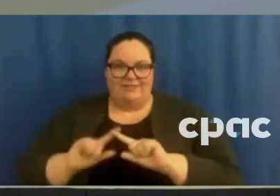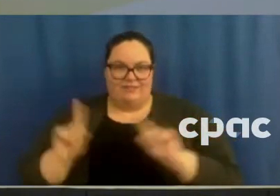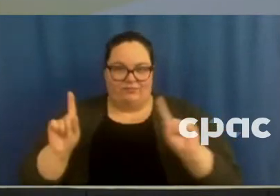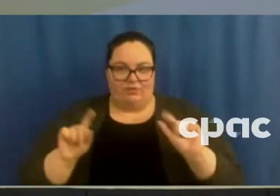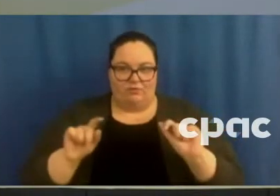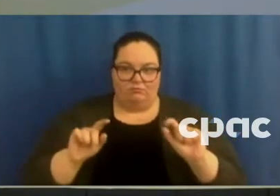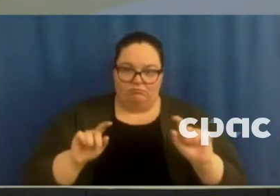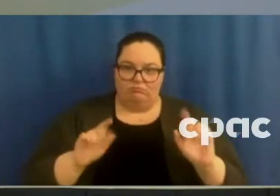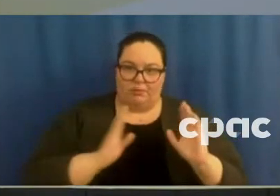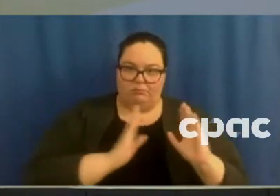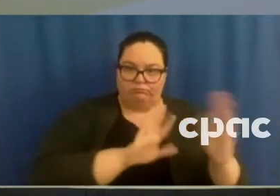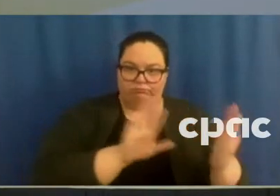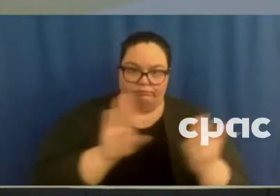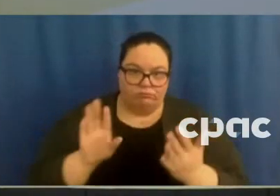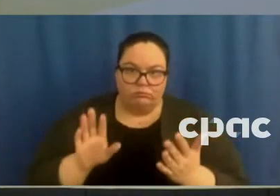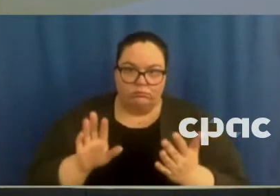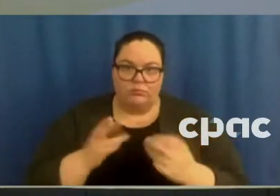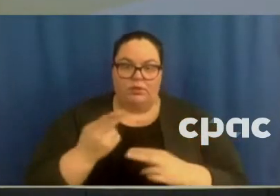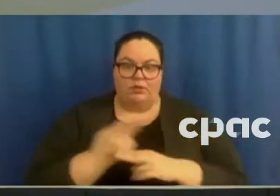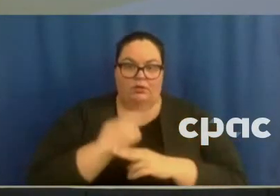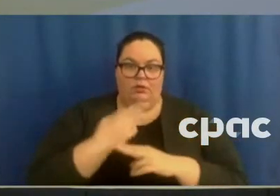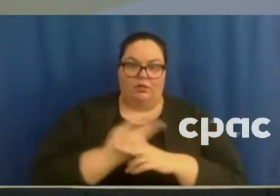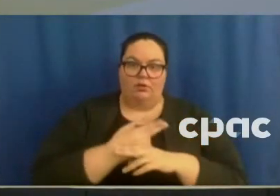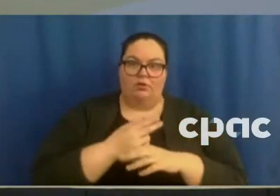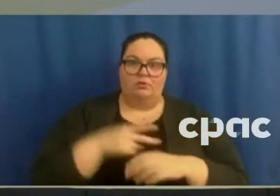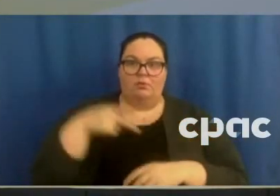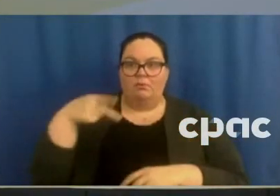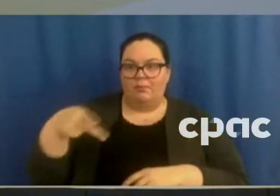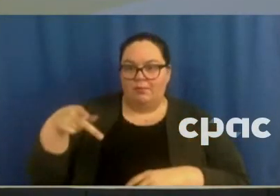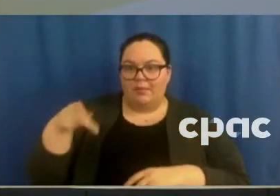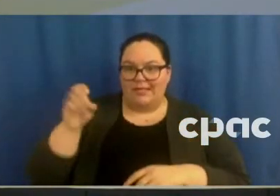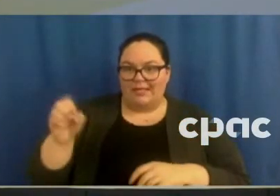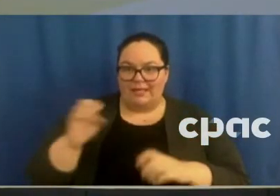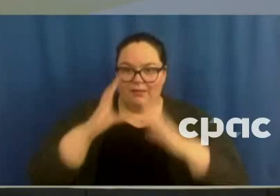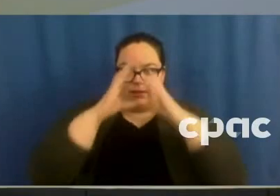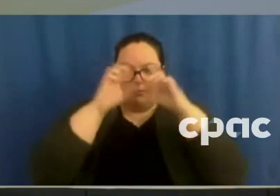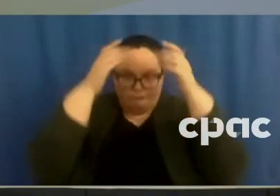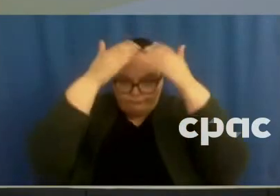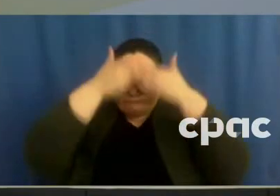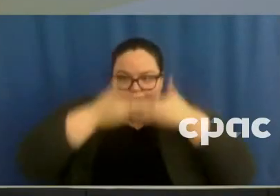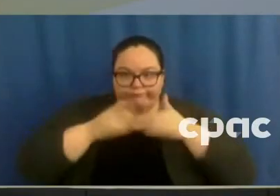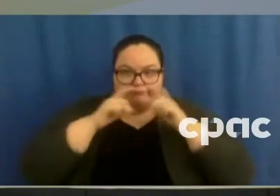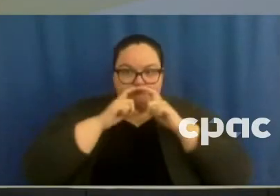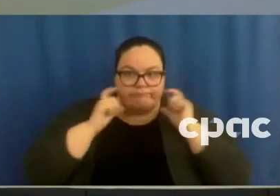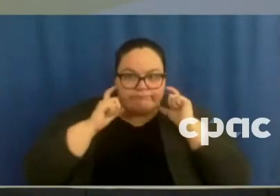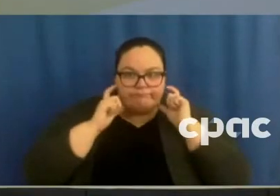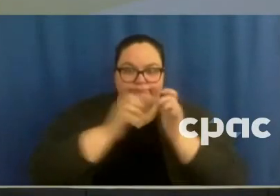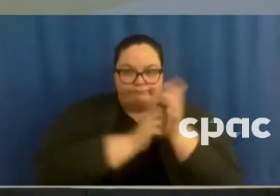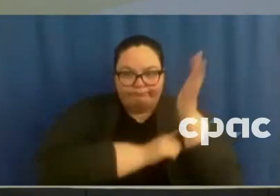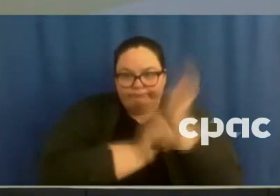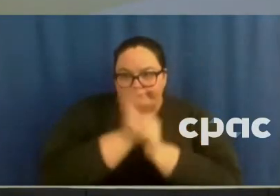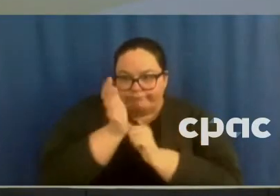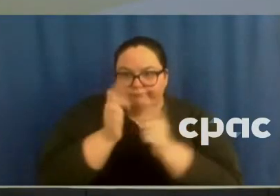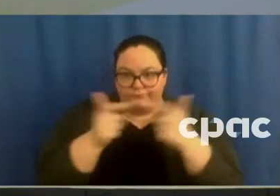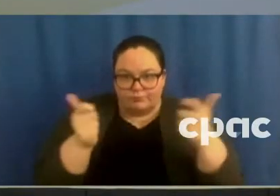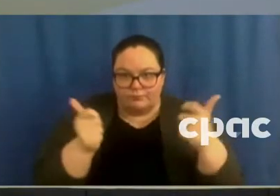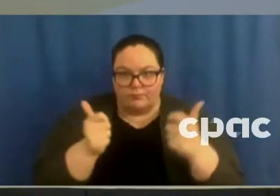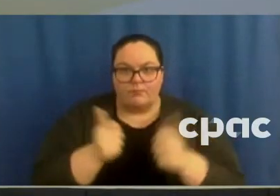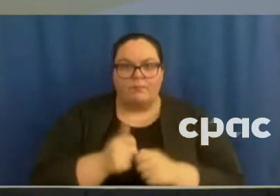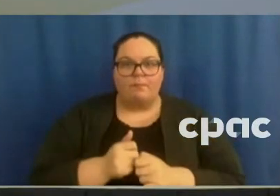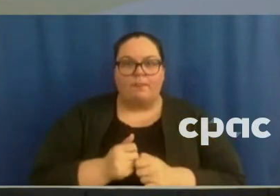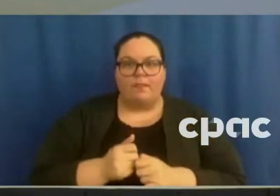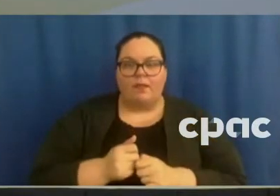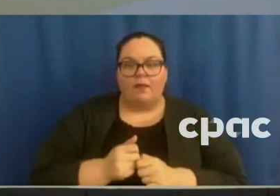They are, of course, using full personal protective equipment, and they're actually using the ID